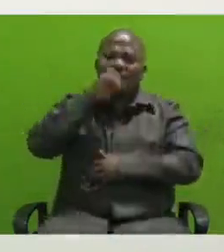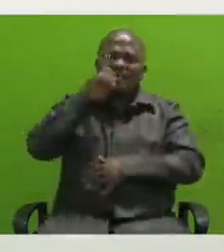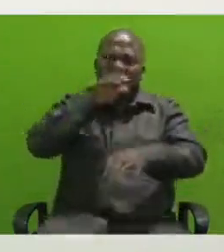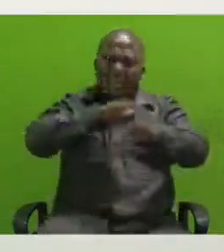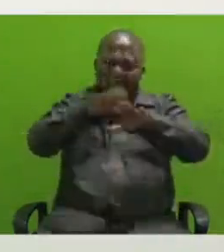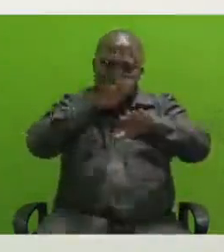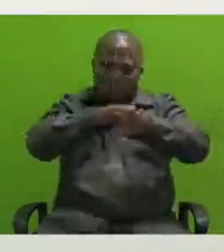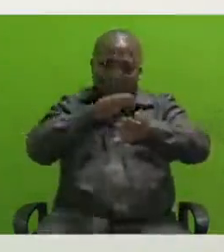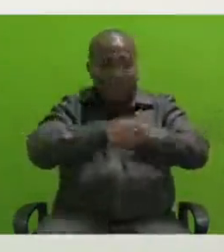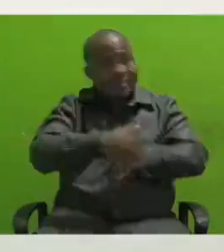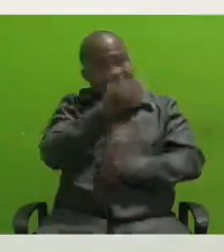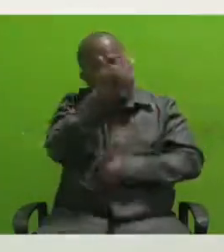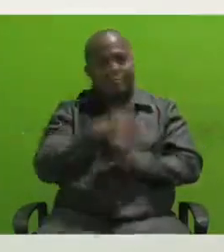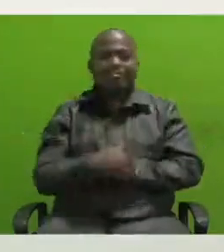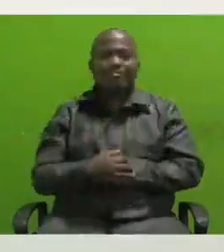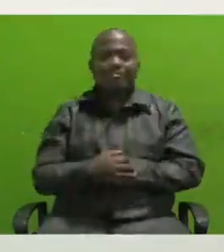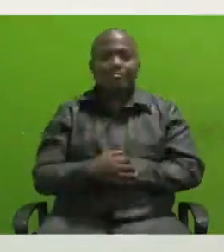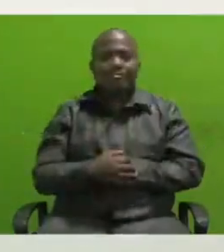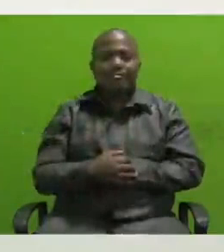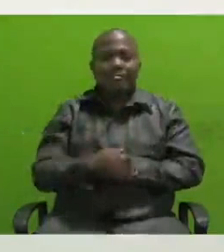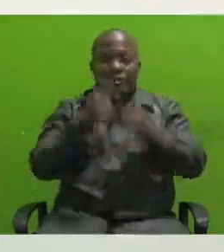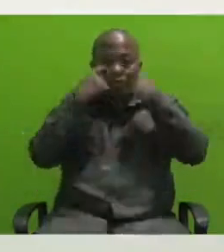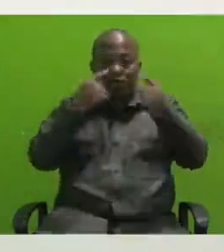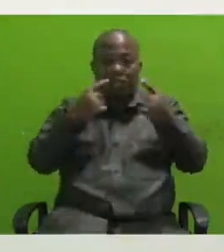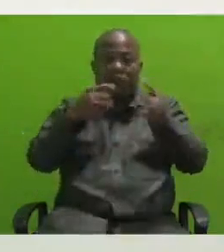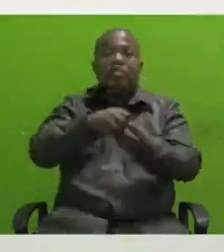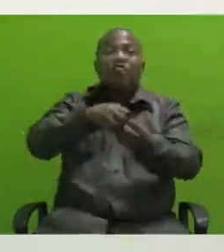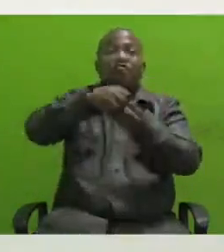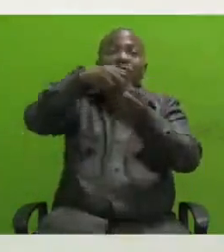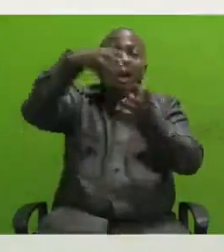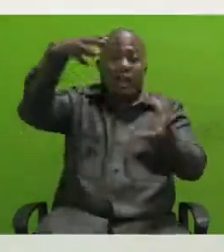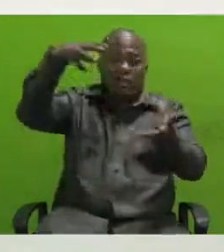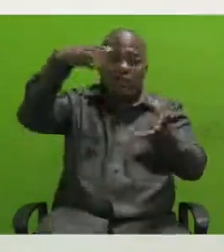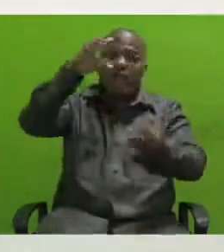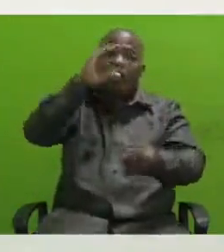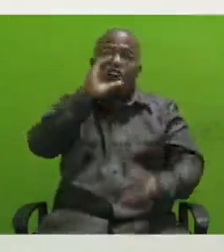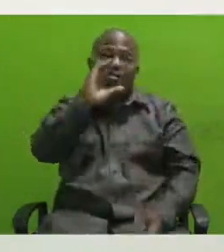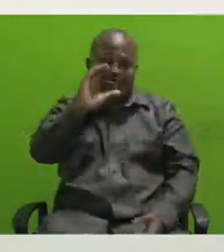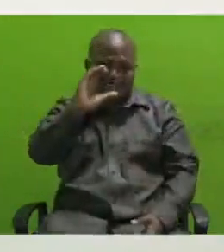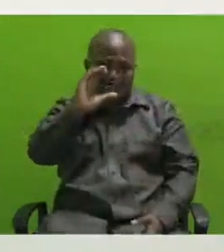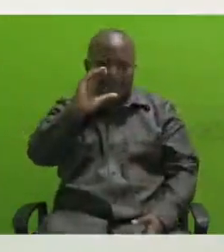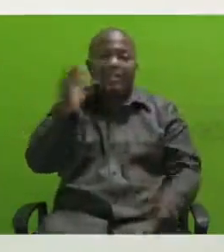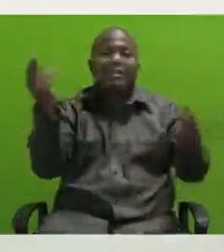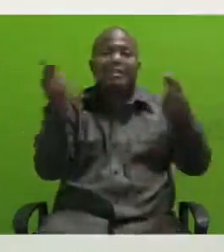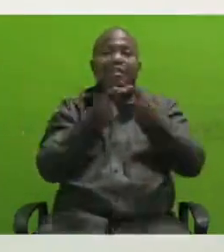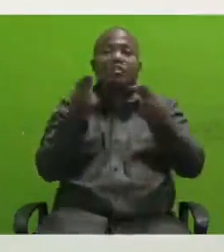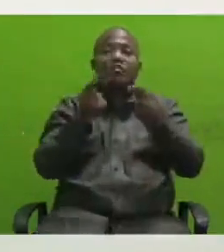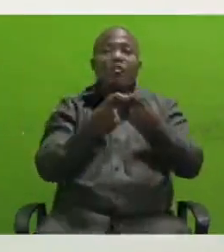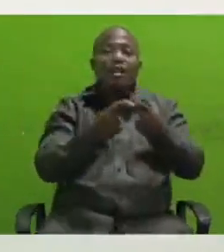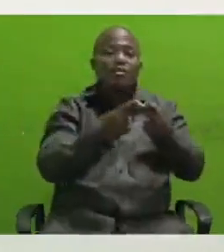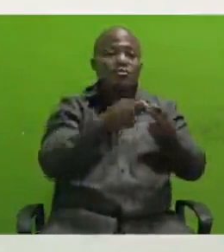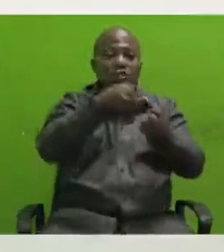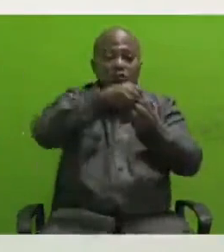here, C, the value of C is equal to the